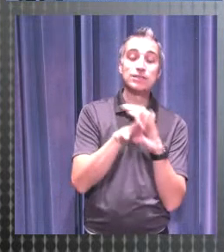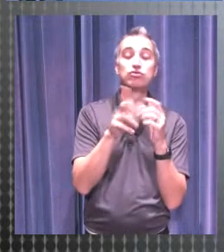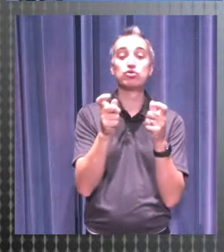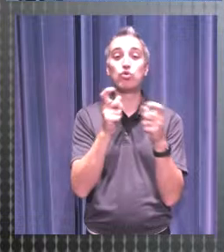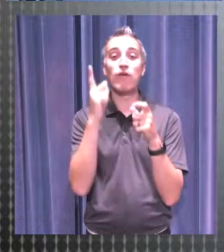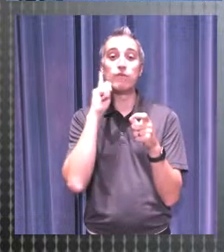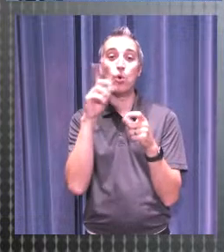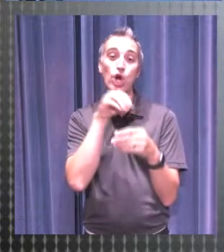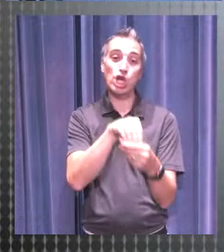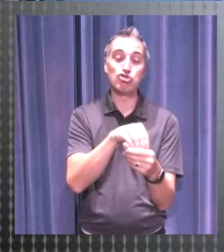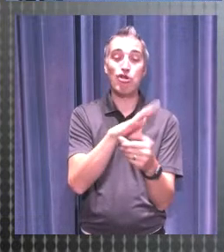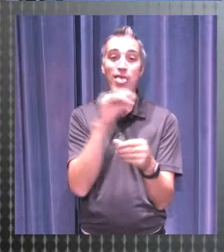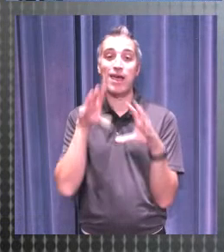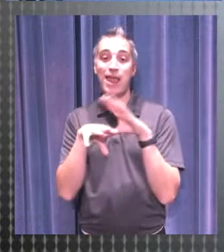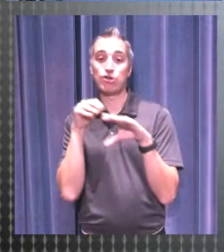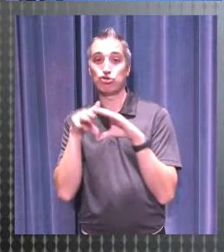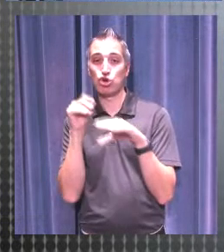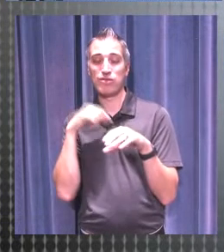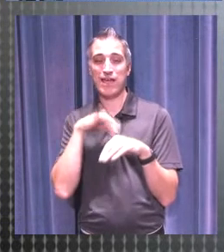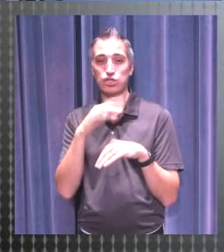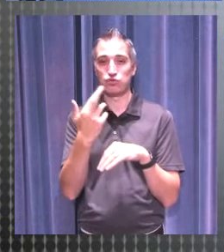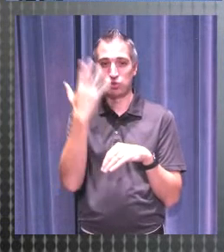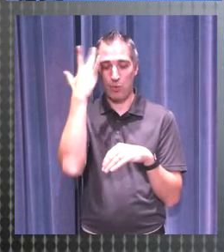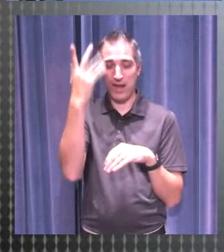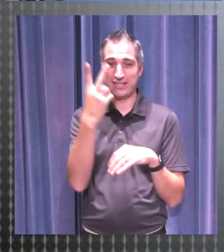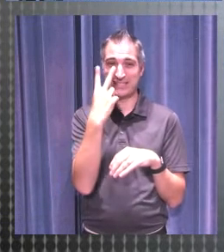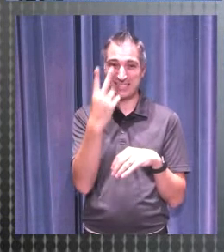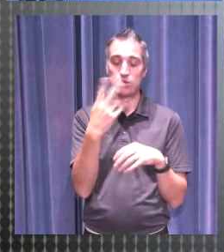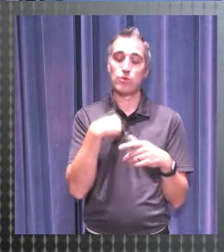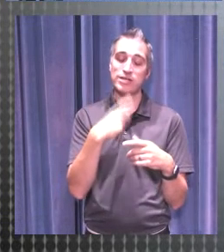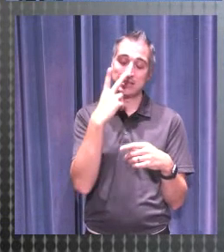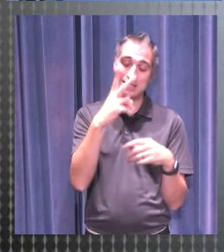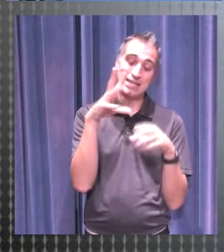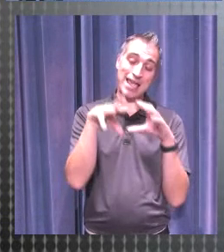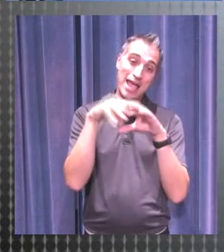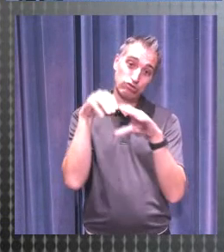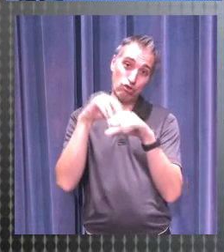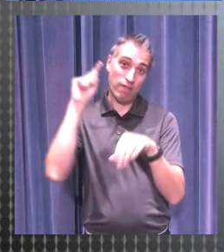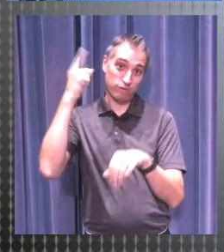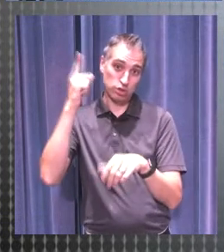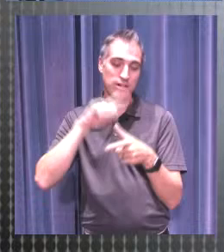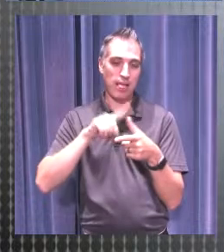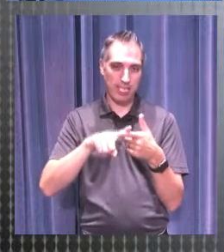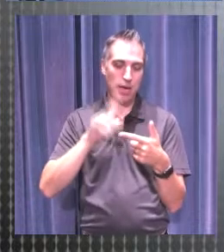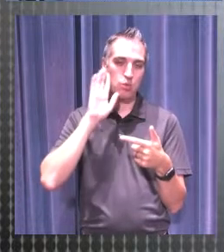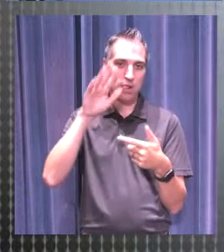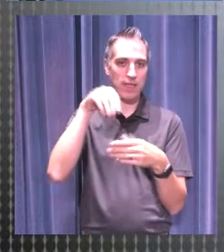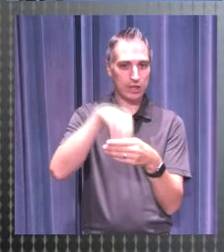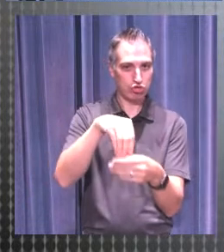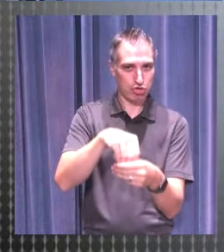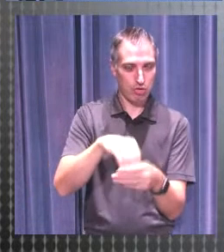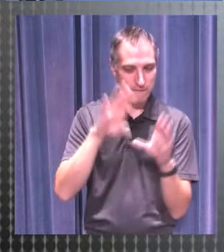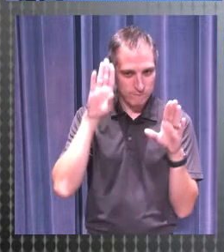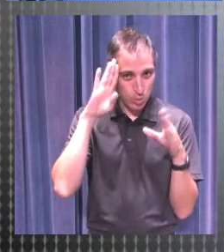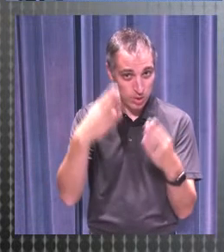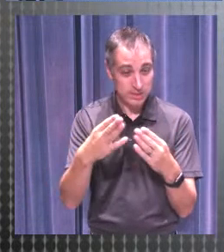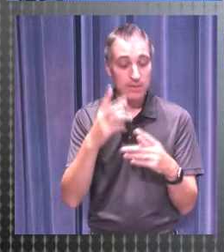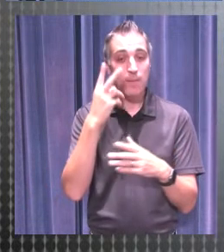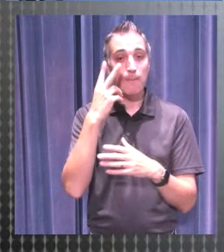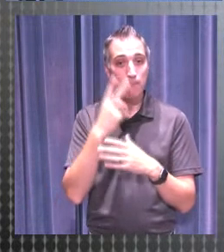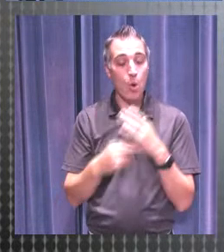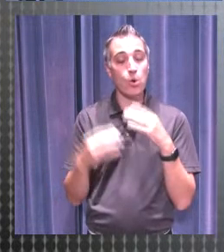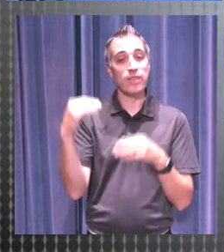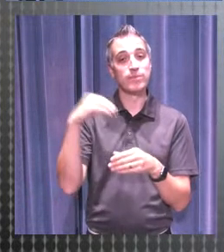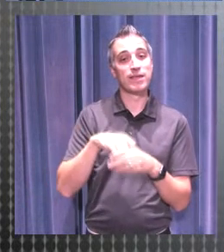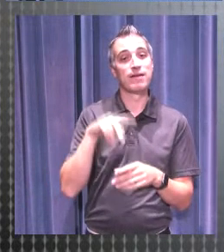you'll see that in here twice. I don't want that to be confusing. So we're focusing on the external first, and then we're moving on to the internal after that. But that is both within phase one.